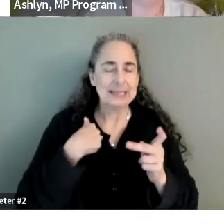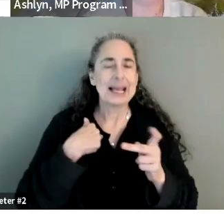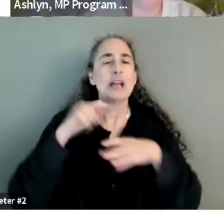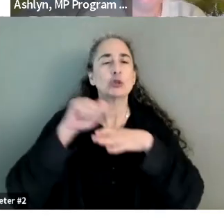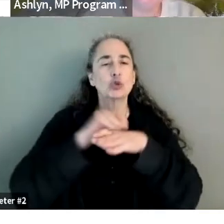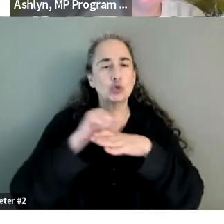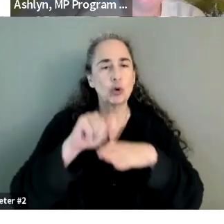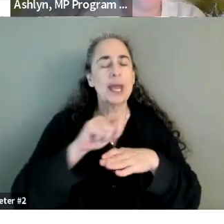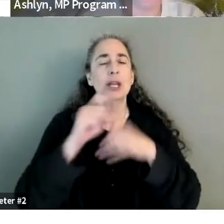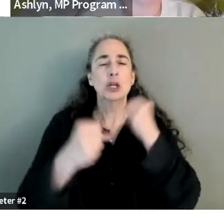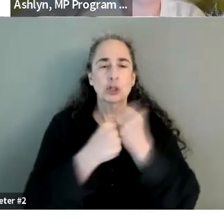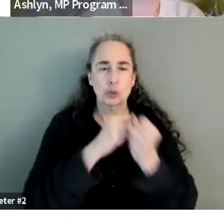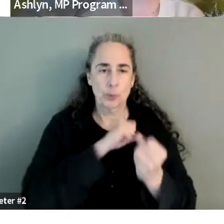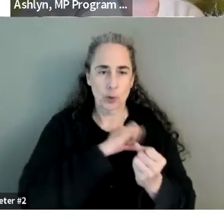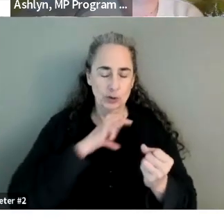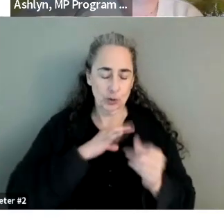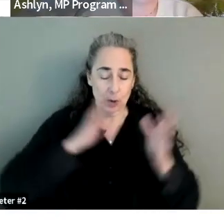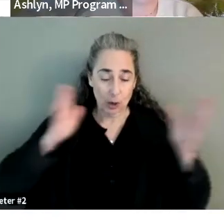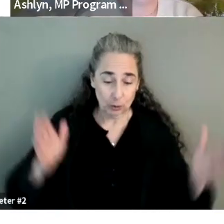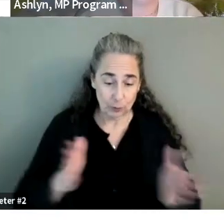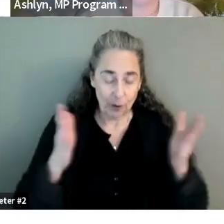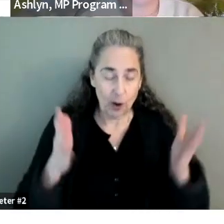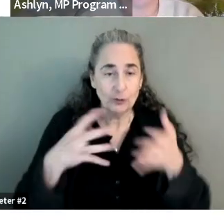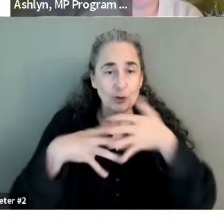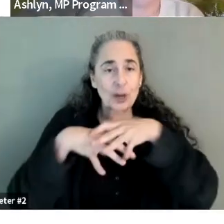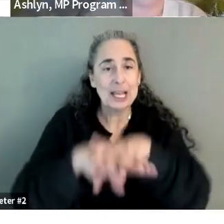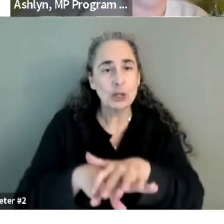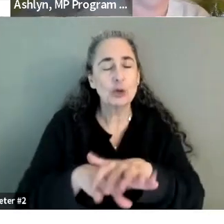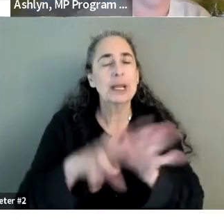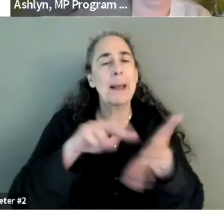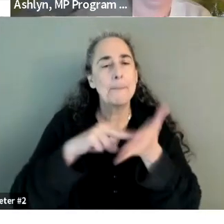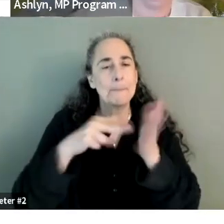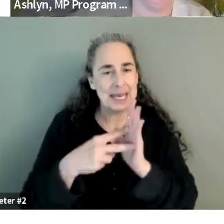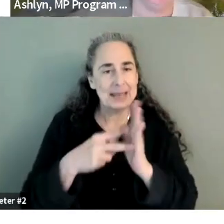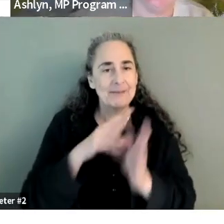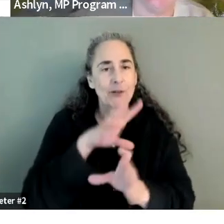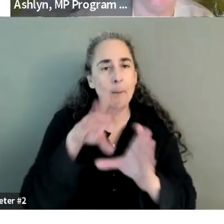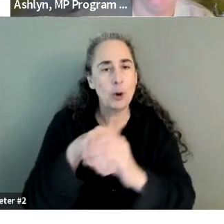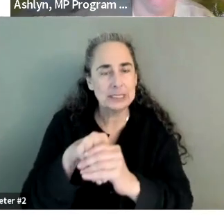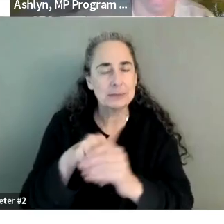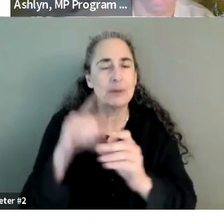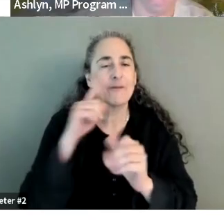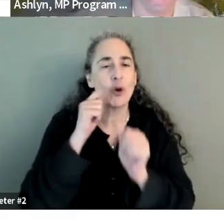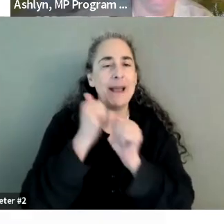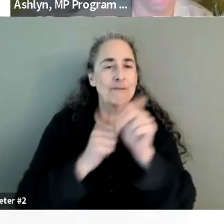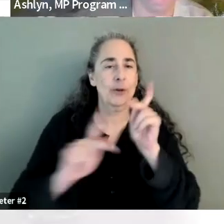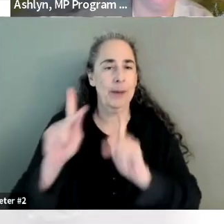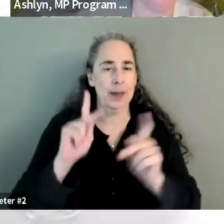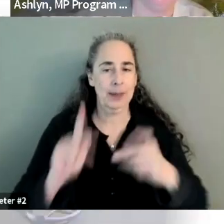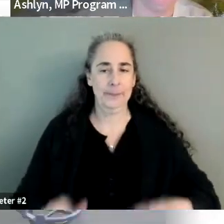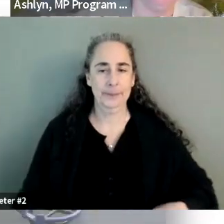staff to foster inclusion and meaningful participation for everybody. Next slide.